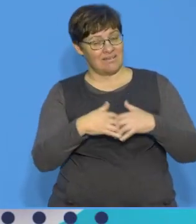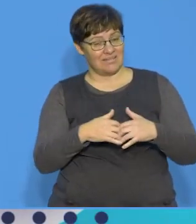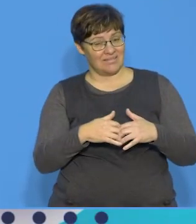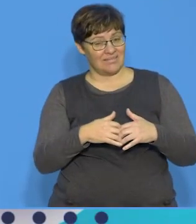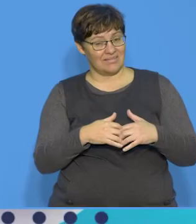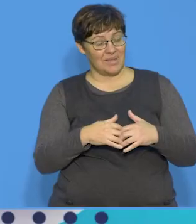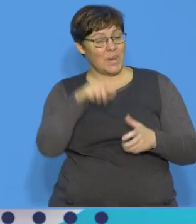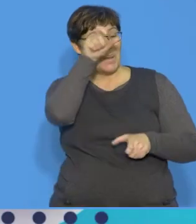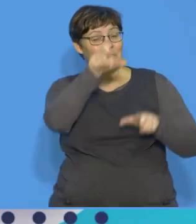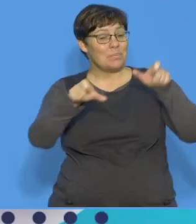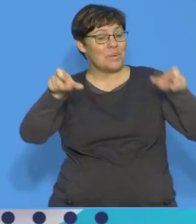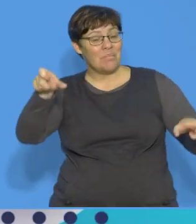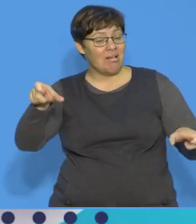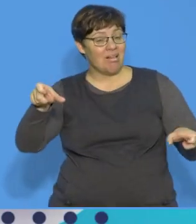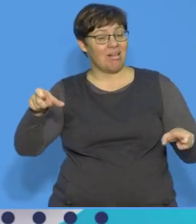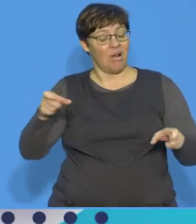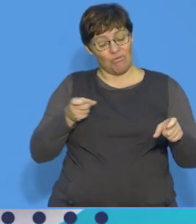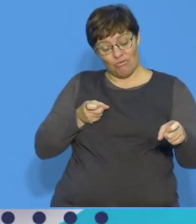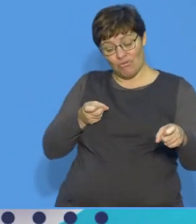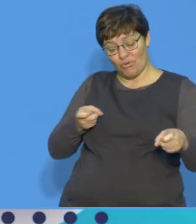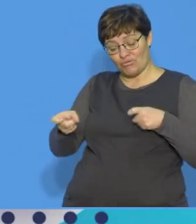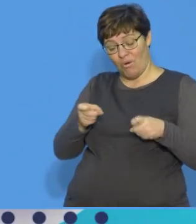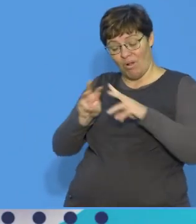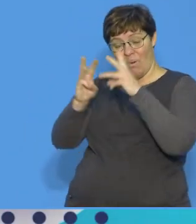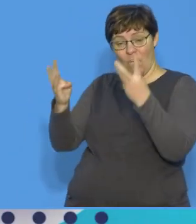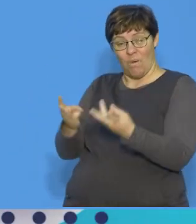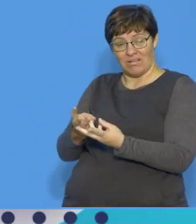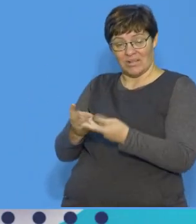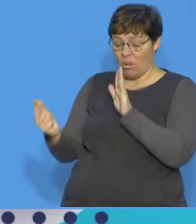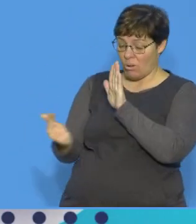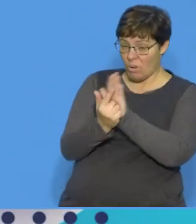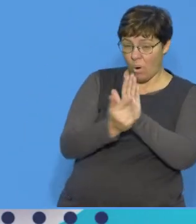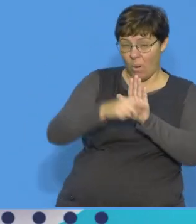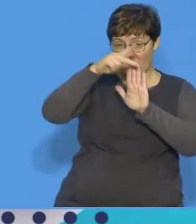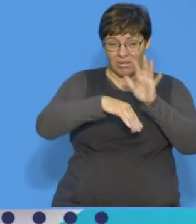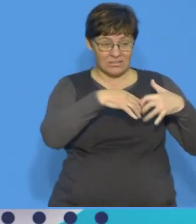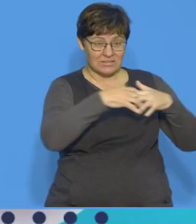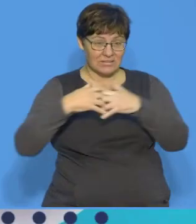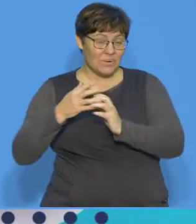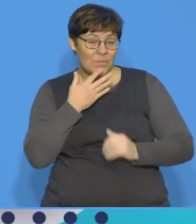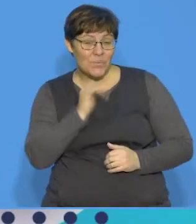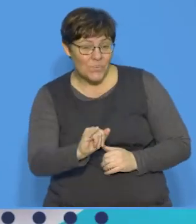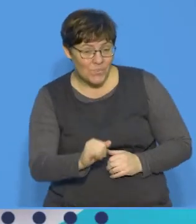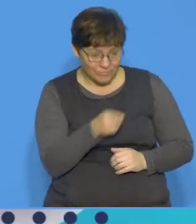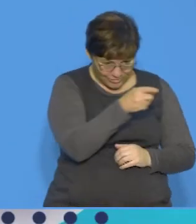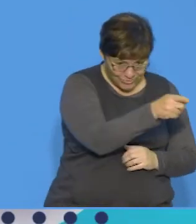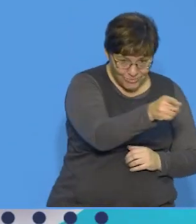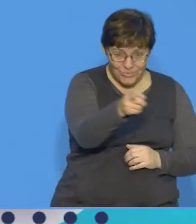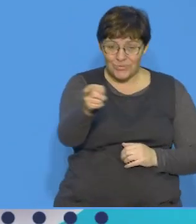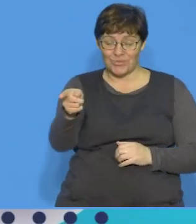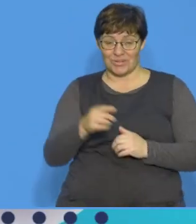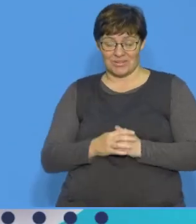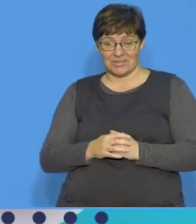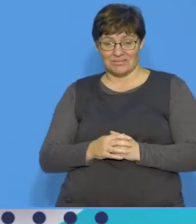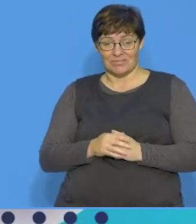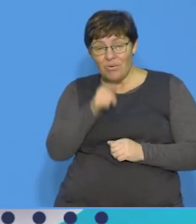going to be the ones in control. You are the lawmakers of the future. How are you